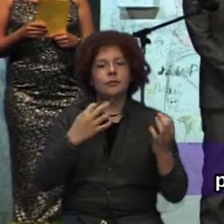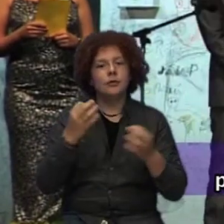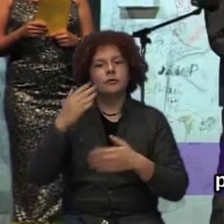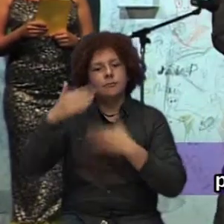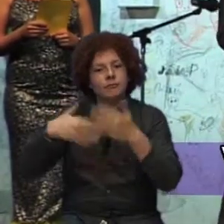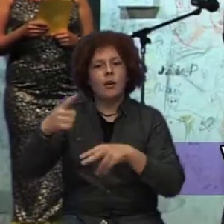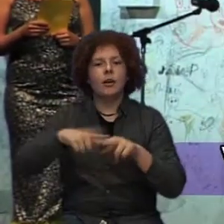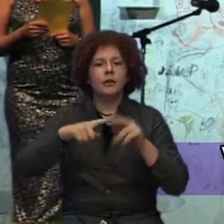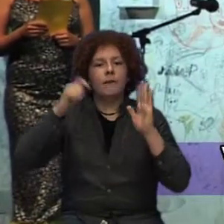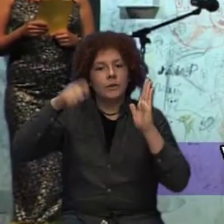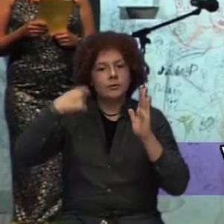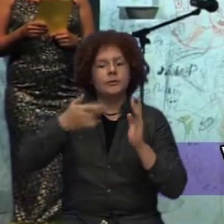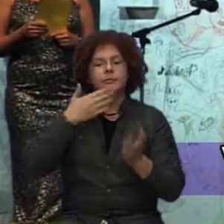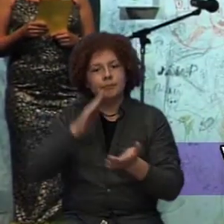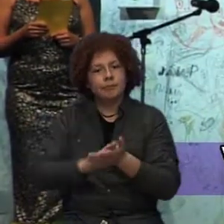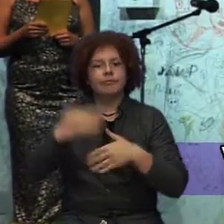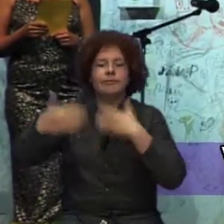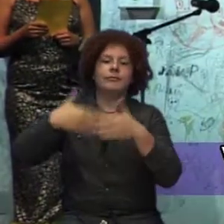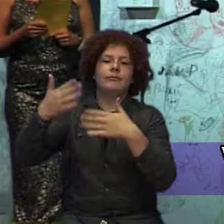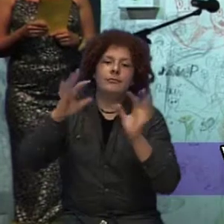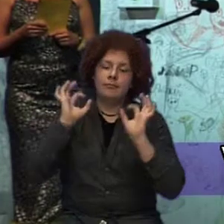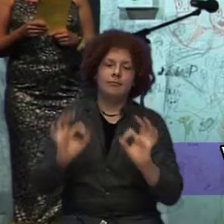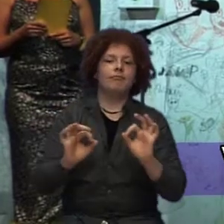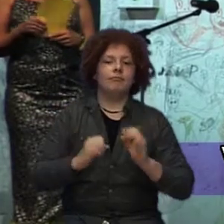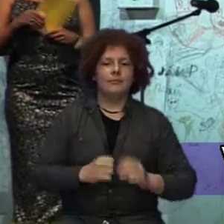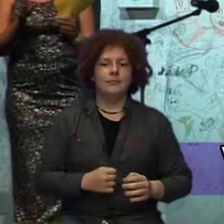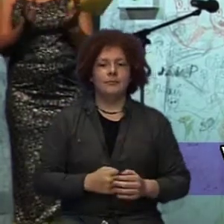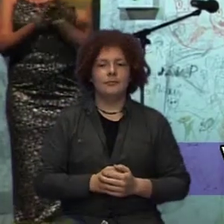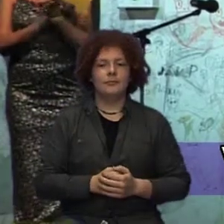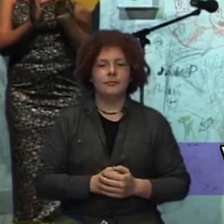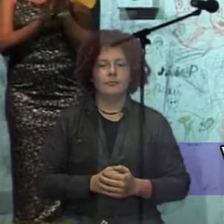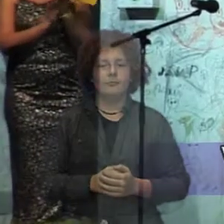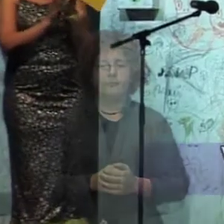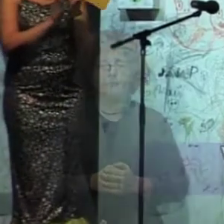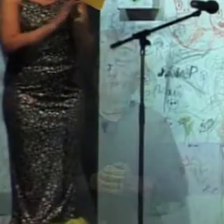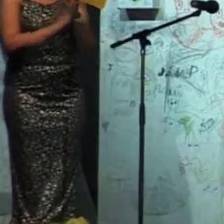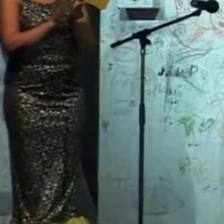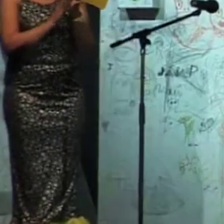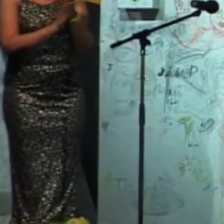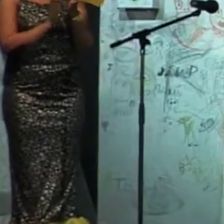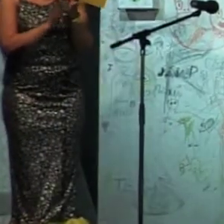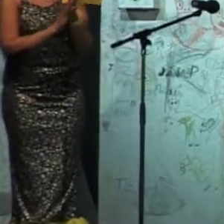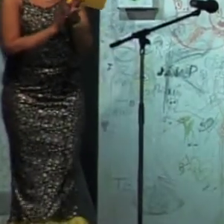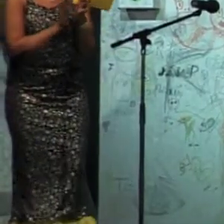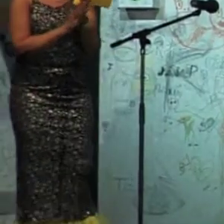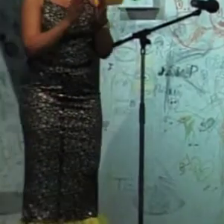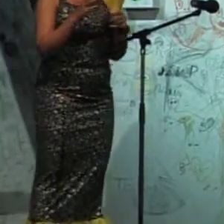Animation with you. Long life to film. Thank you very much. Grazie. Obrigado.